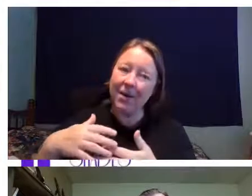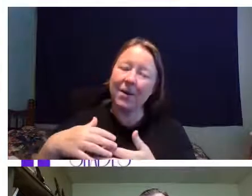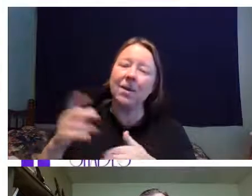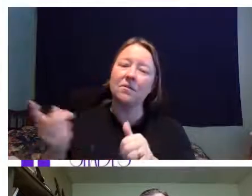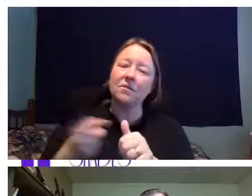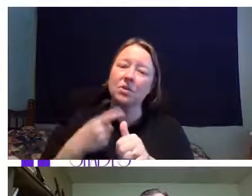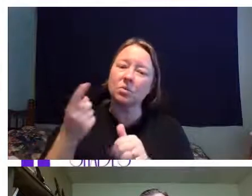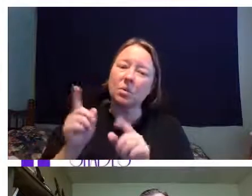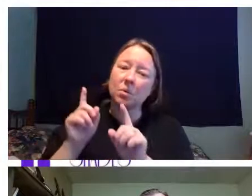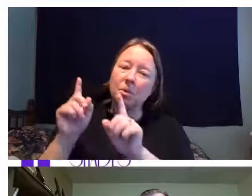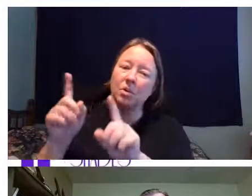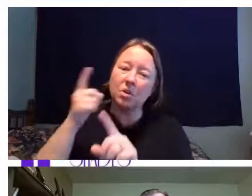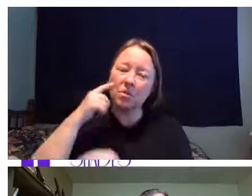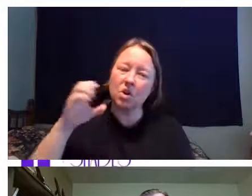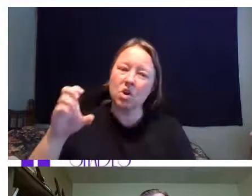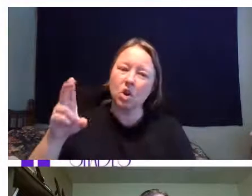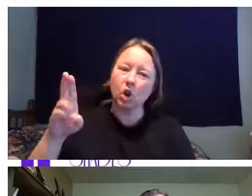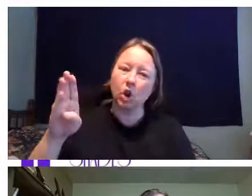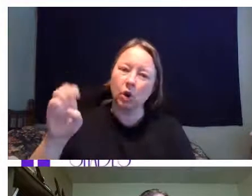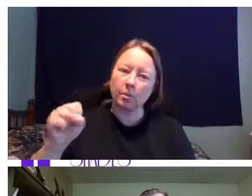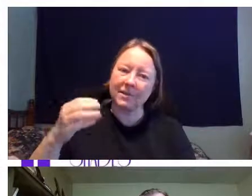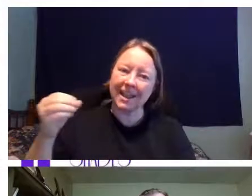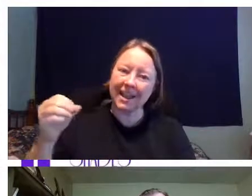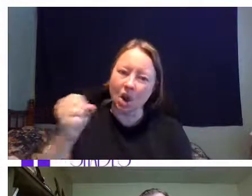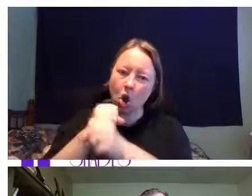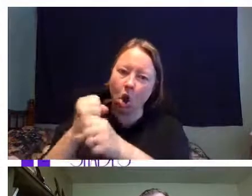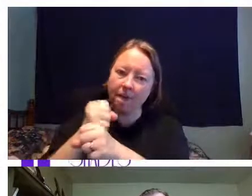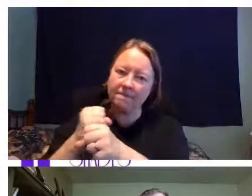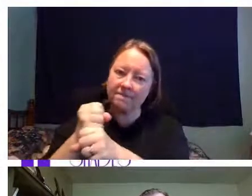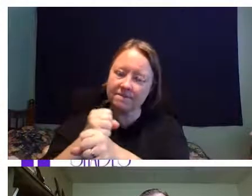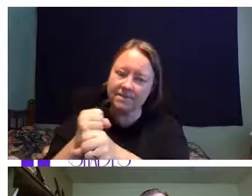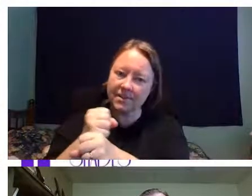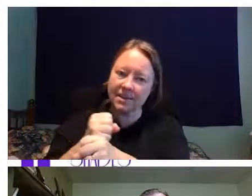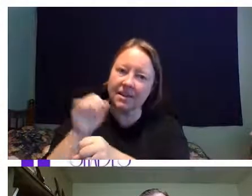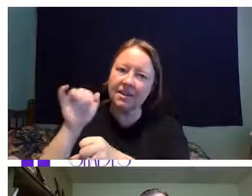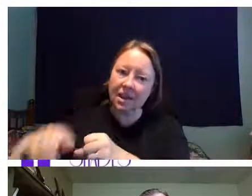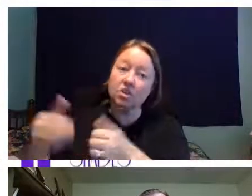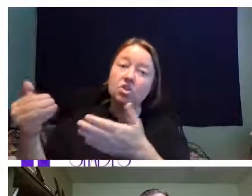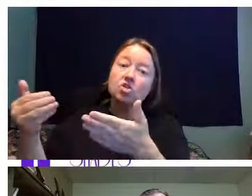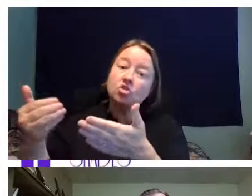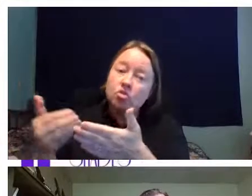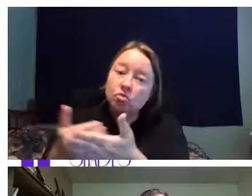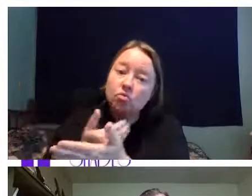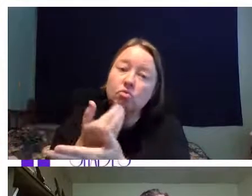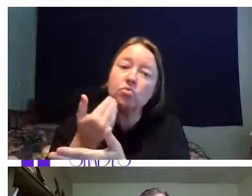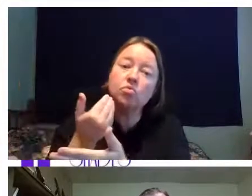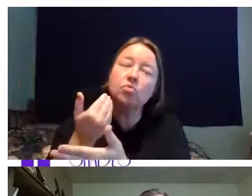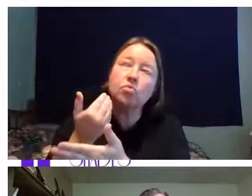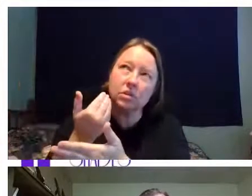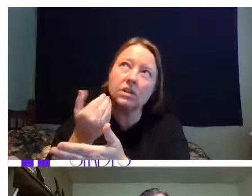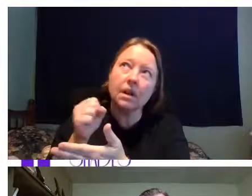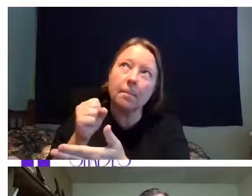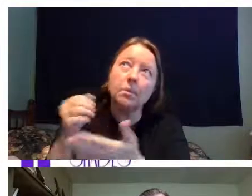one that we went to for Curbs and Coffee was a newly